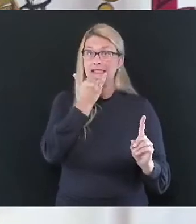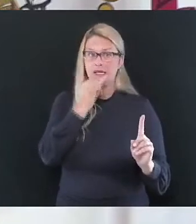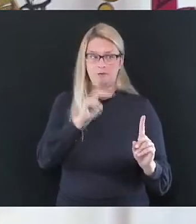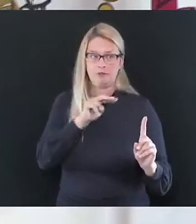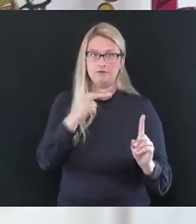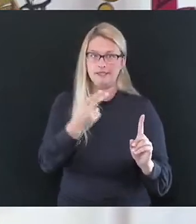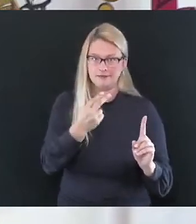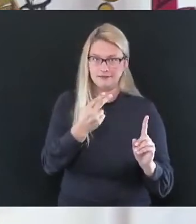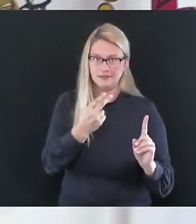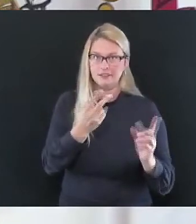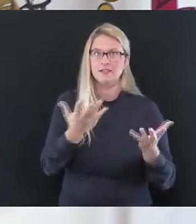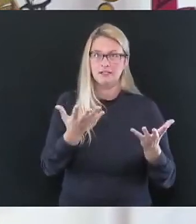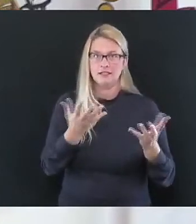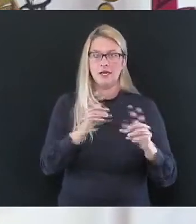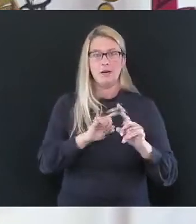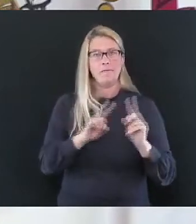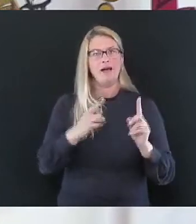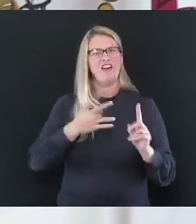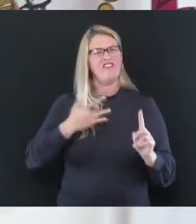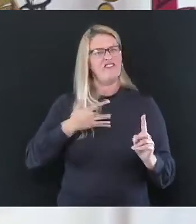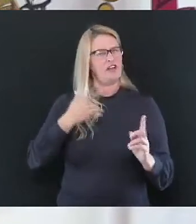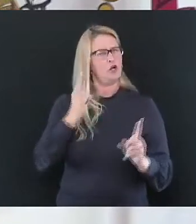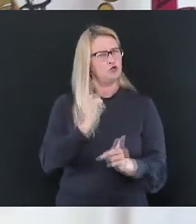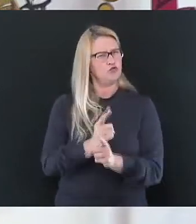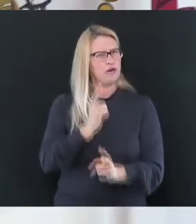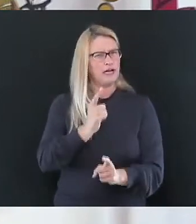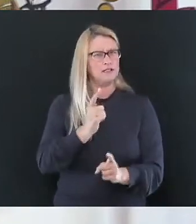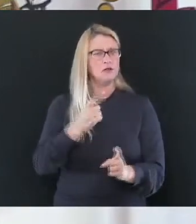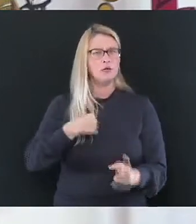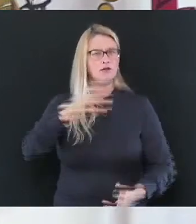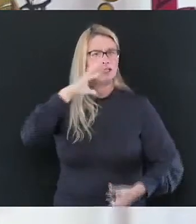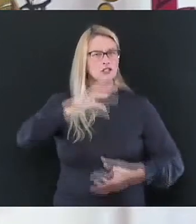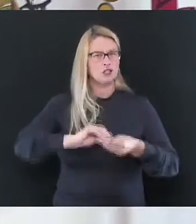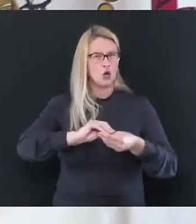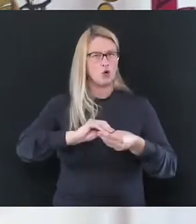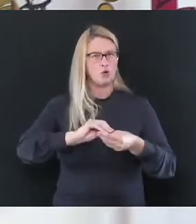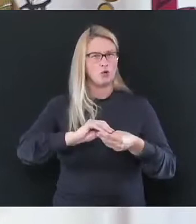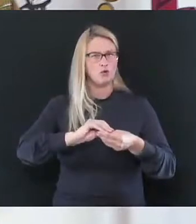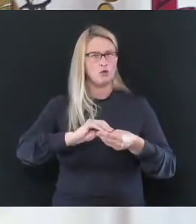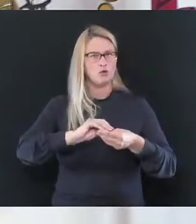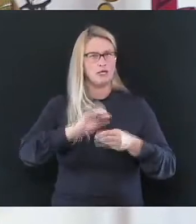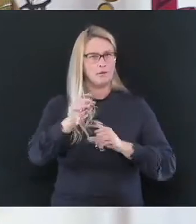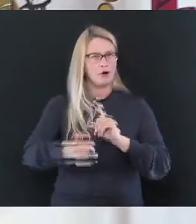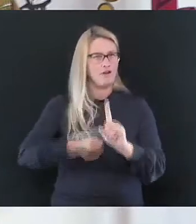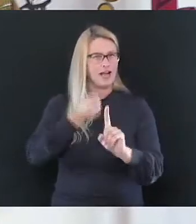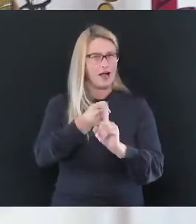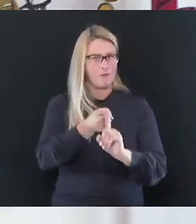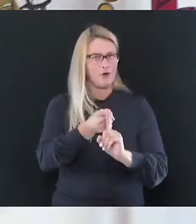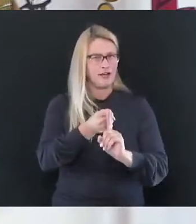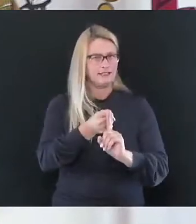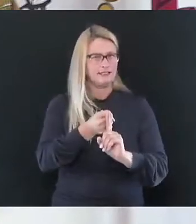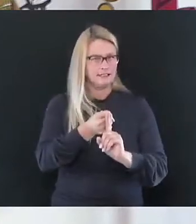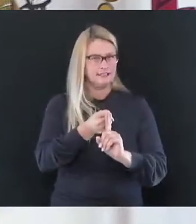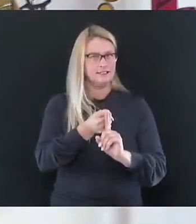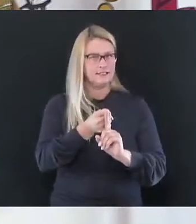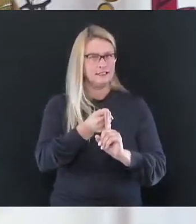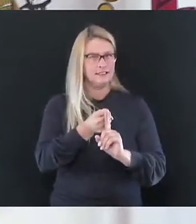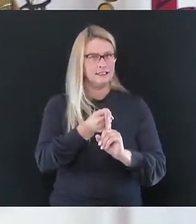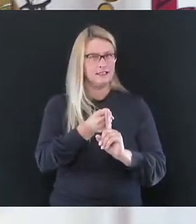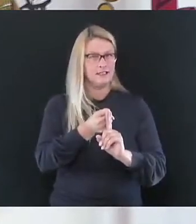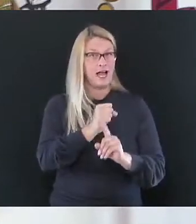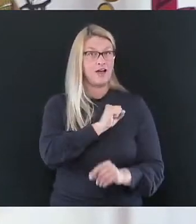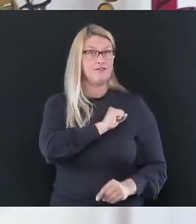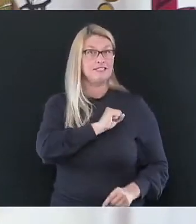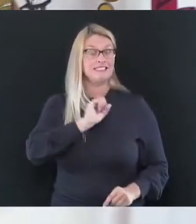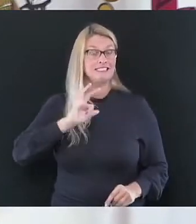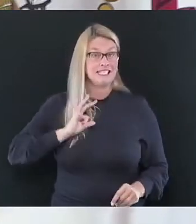But I think this is correct that we had a total number of outbreaks of our staff,